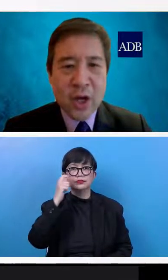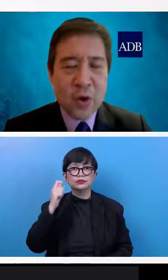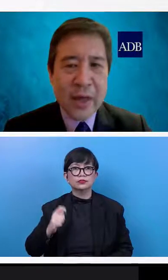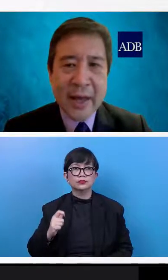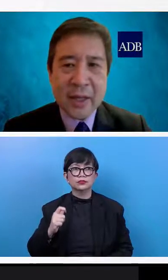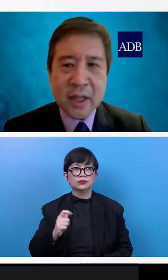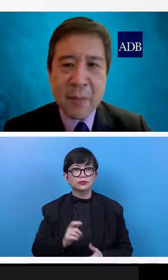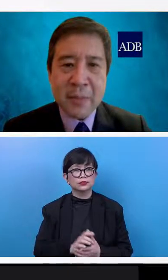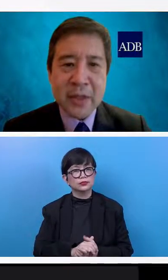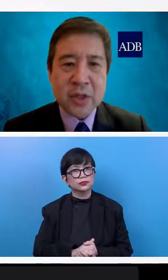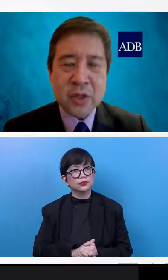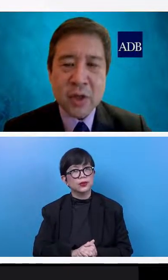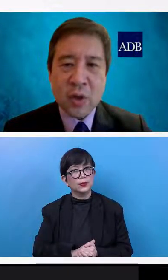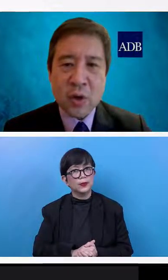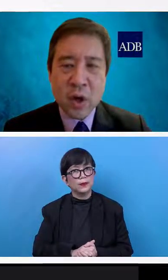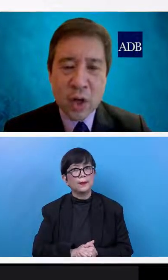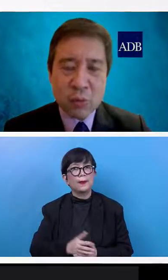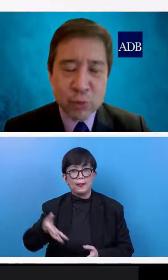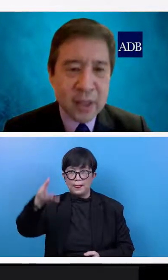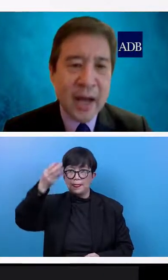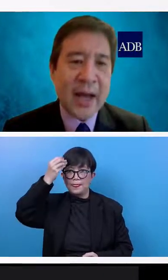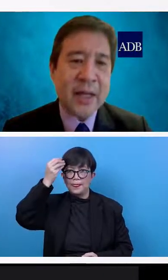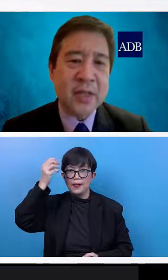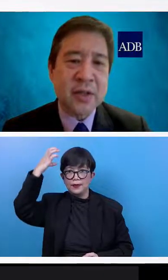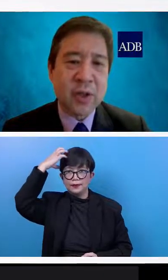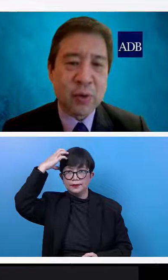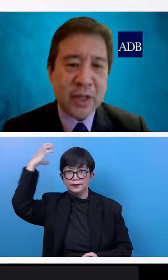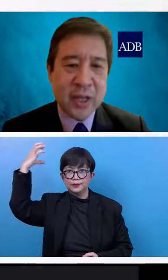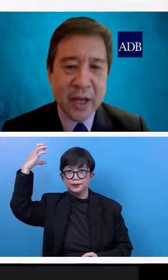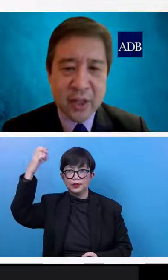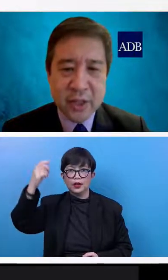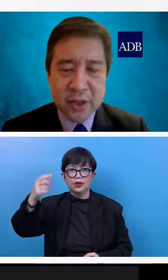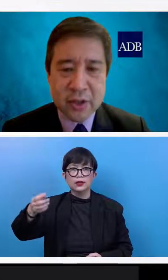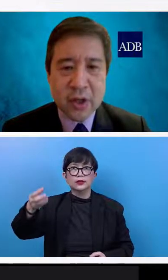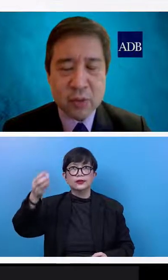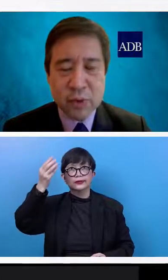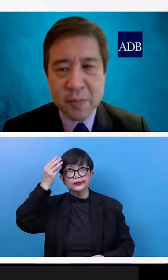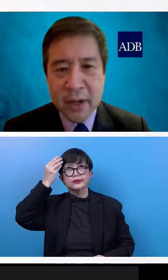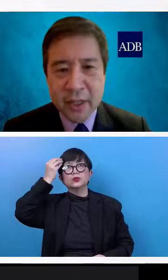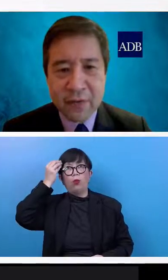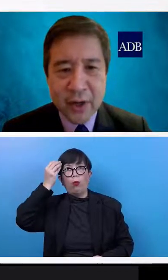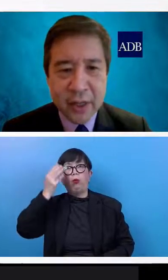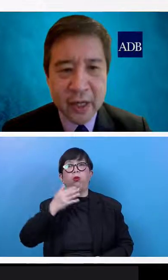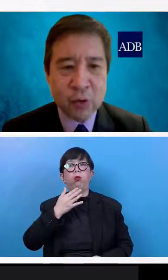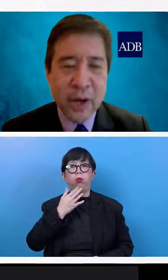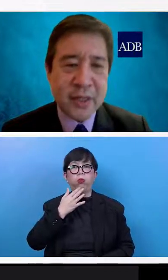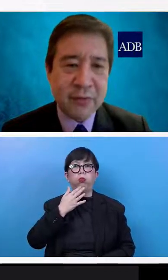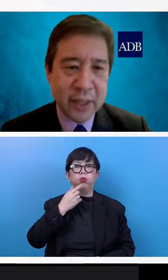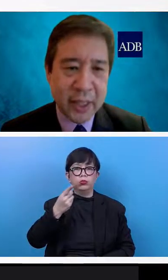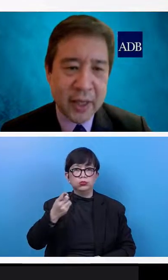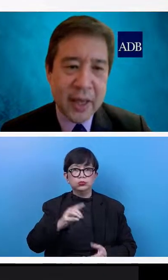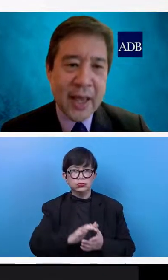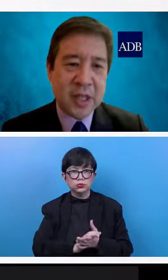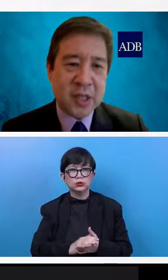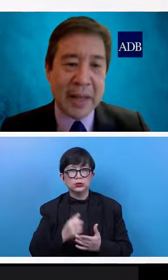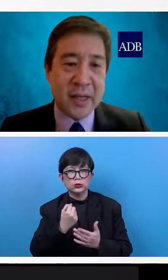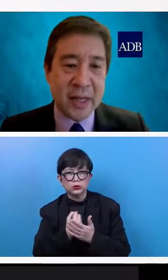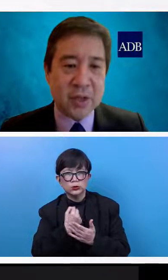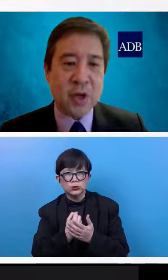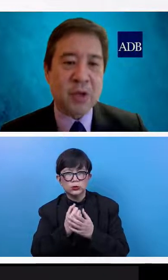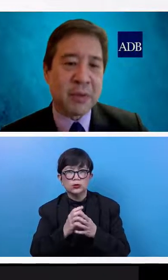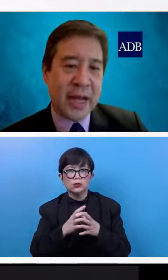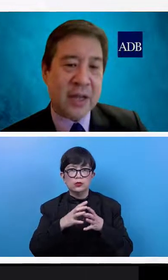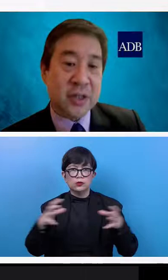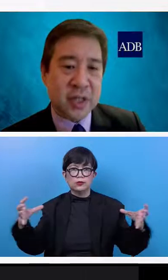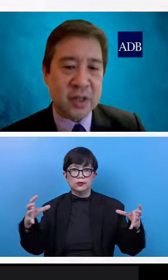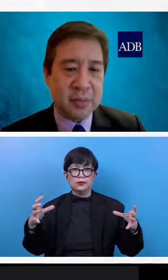We know that governments realized the great challenge and responded fairly aggressively, expanding